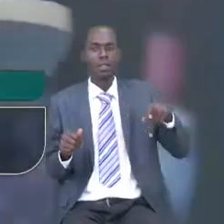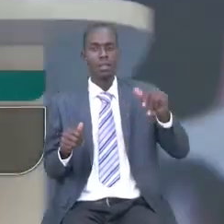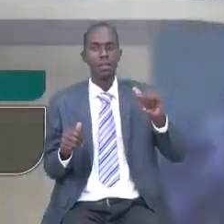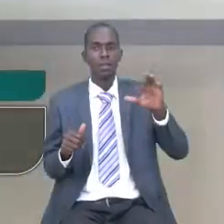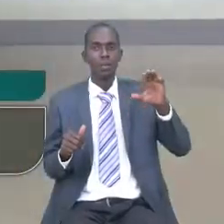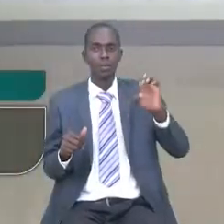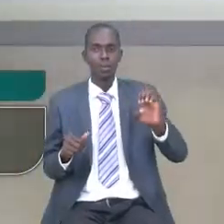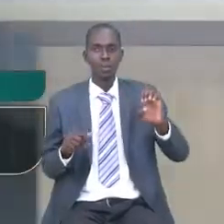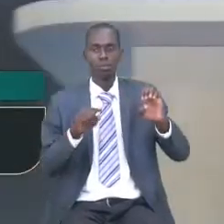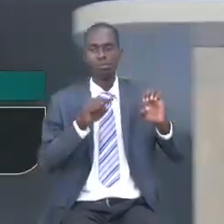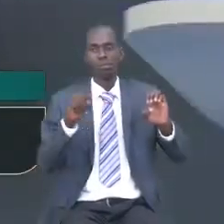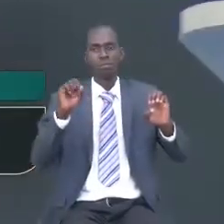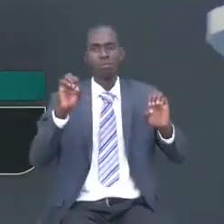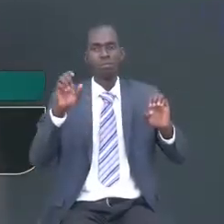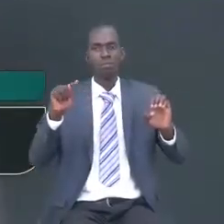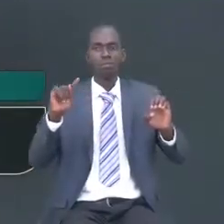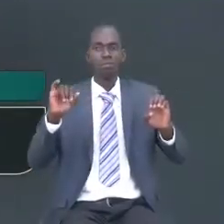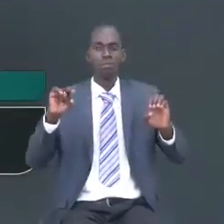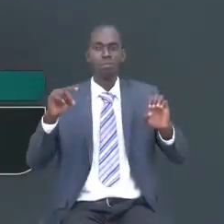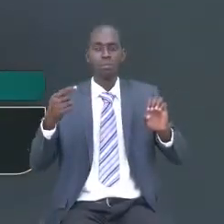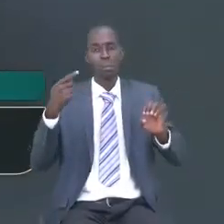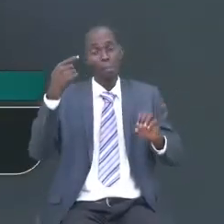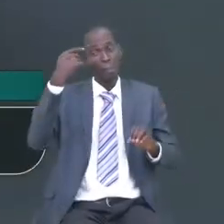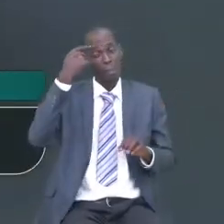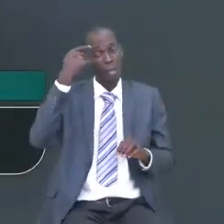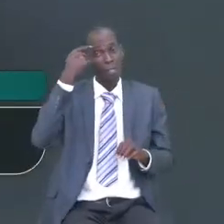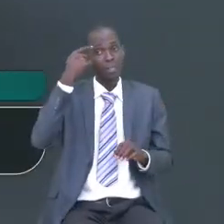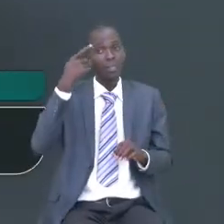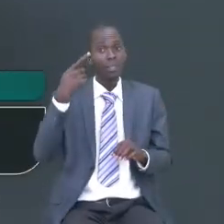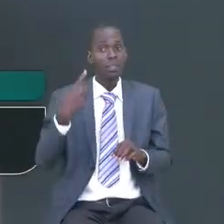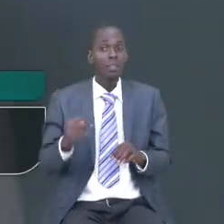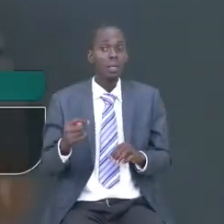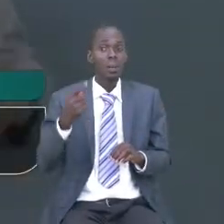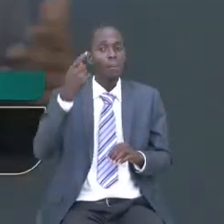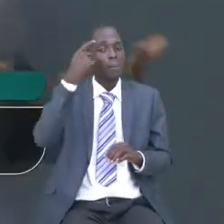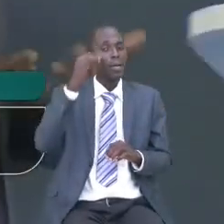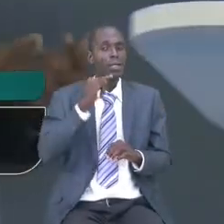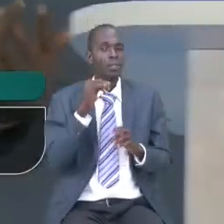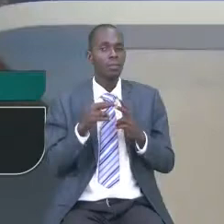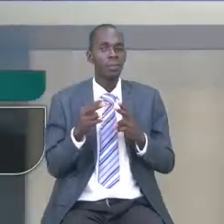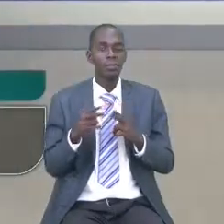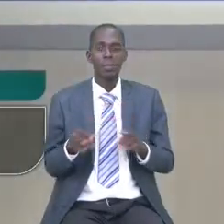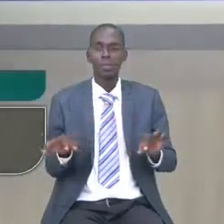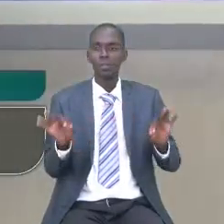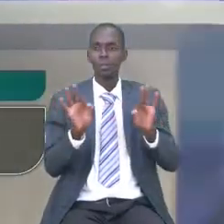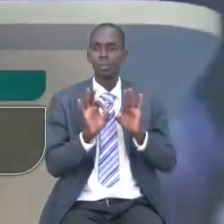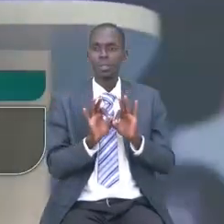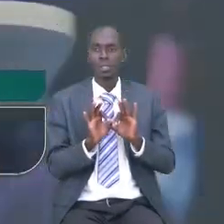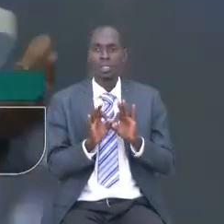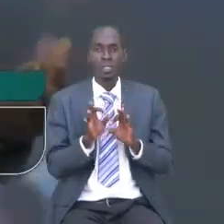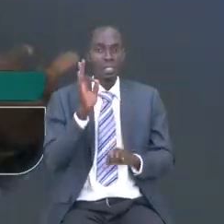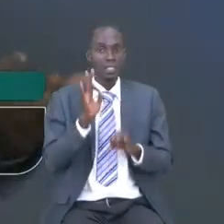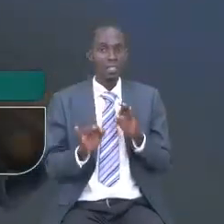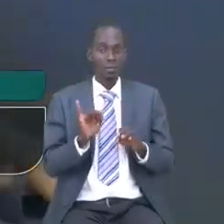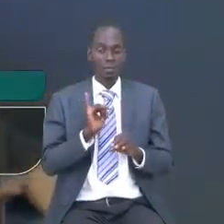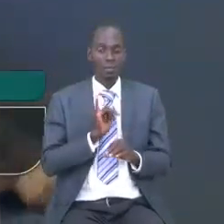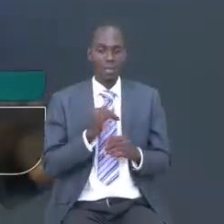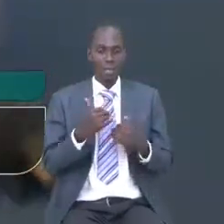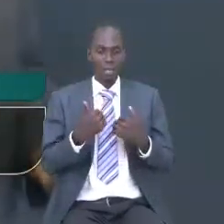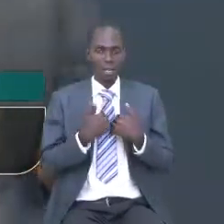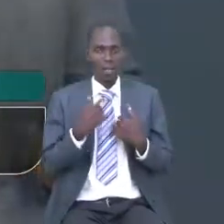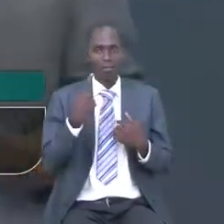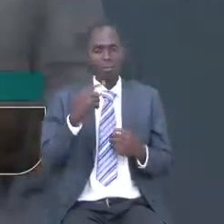pace-setting mindset. The mindset is very important. If I have the mind of a